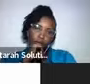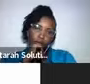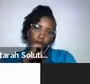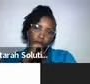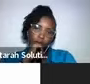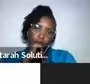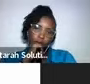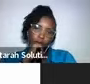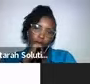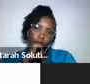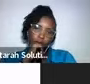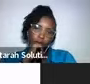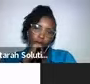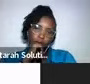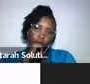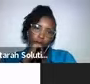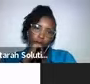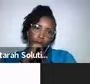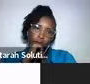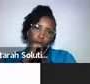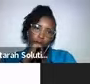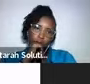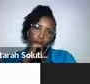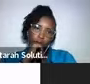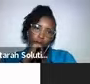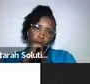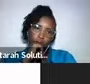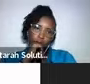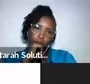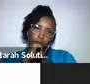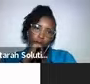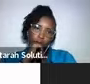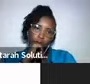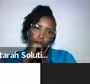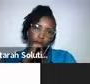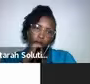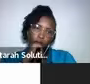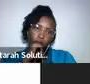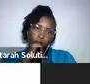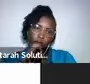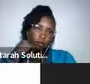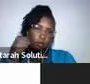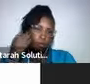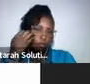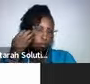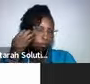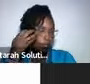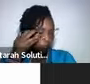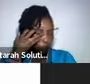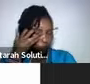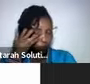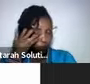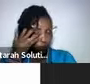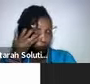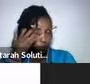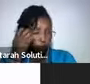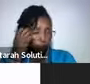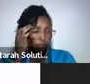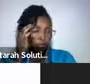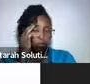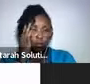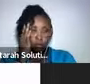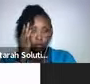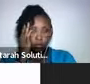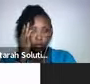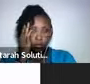brand has credibility, it exists, and it could have something interesting. Just to let